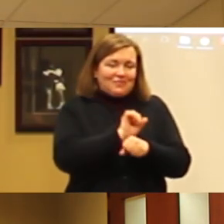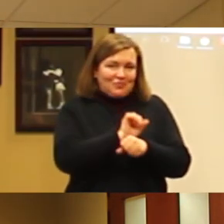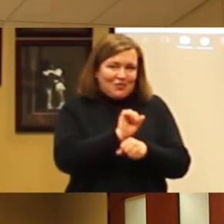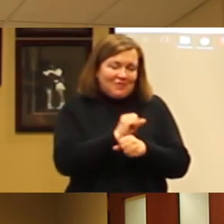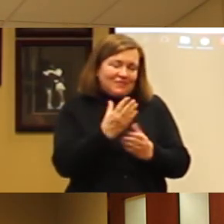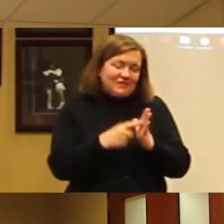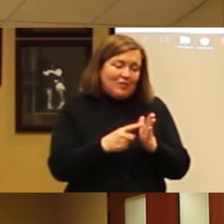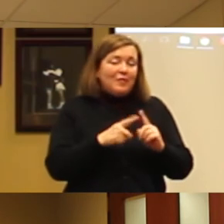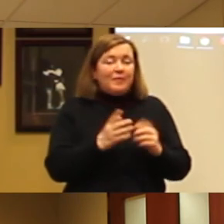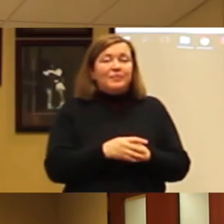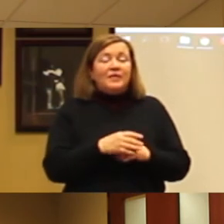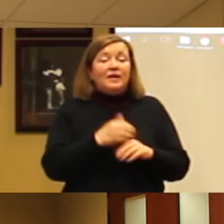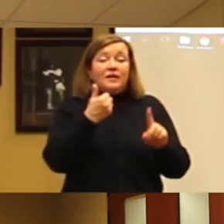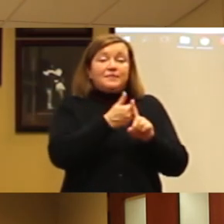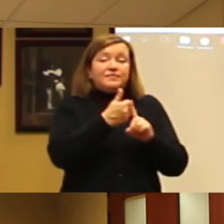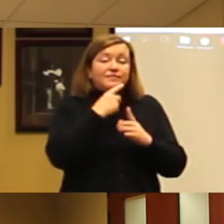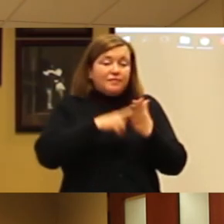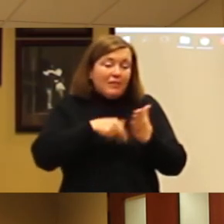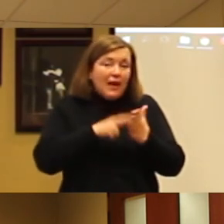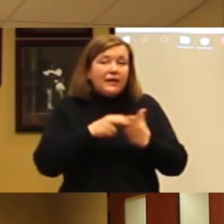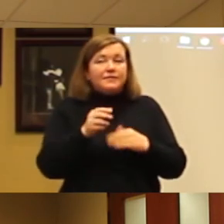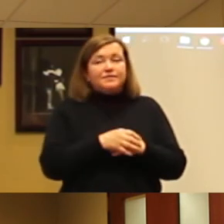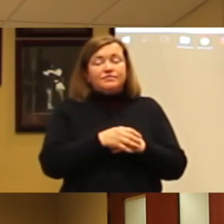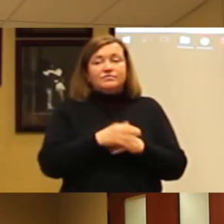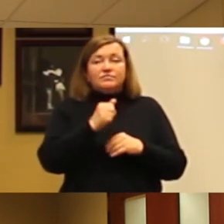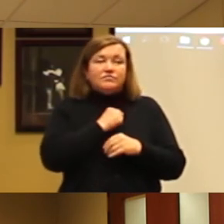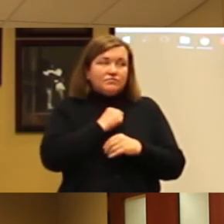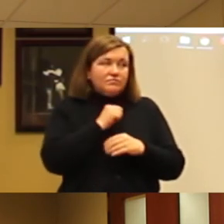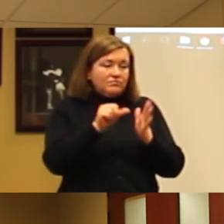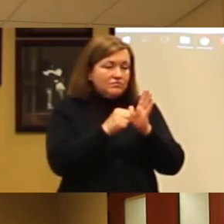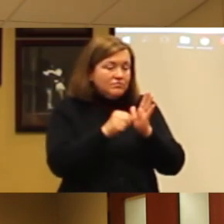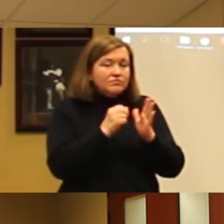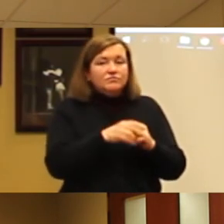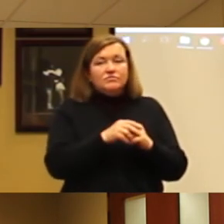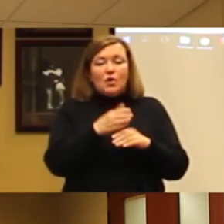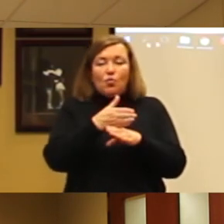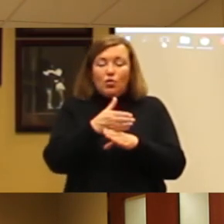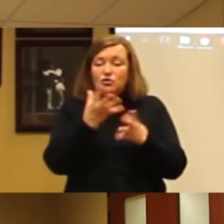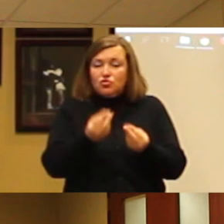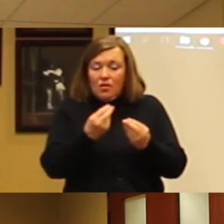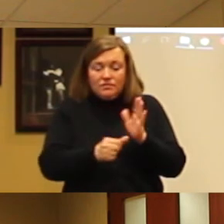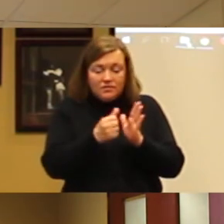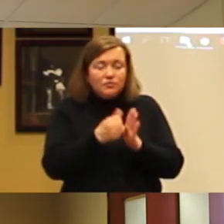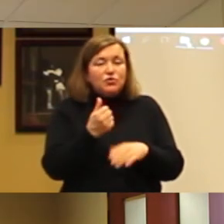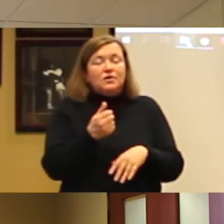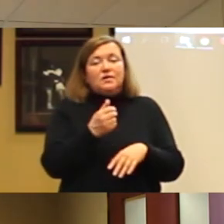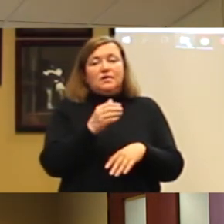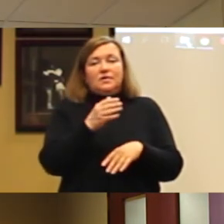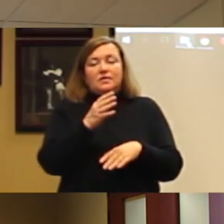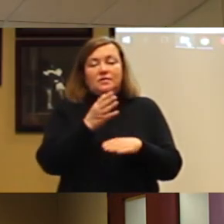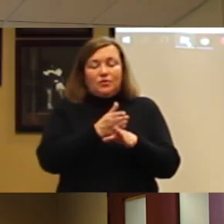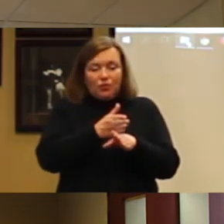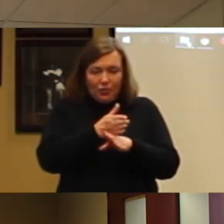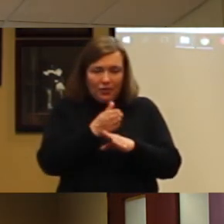painting, soft sculpture, wood sculpture, metal sculpture. He does a